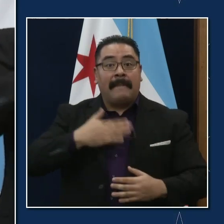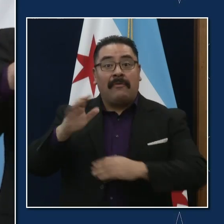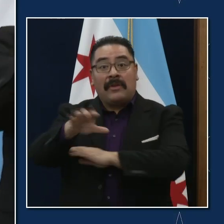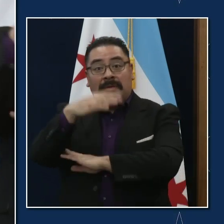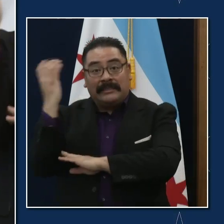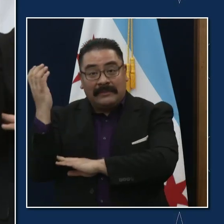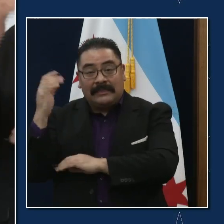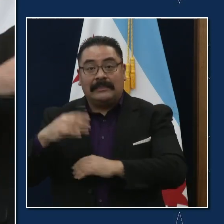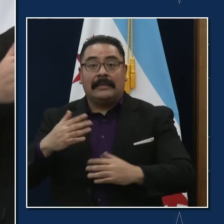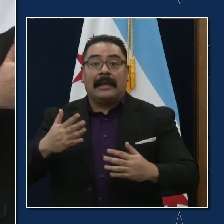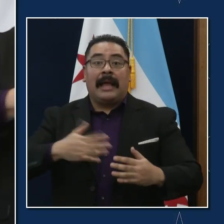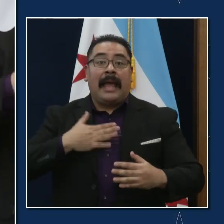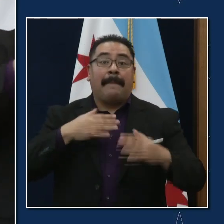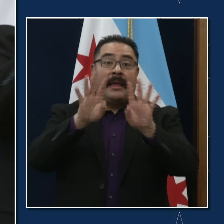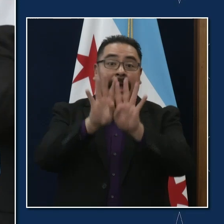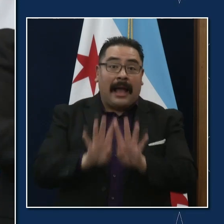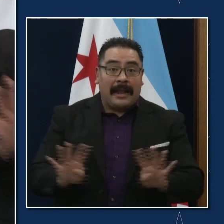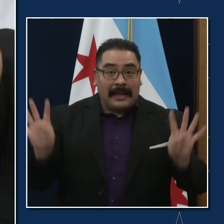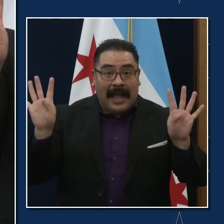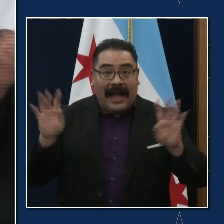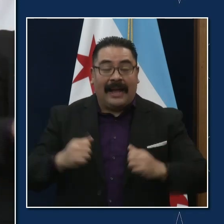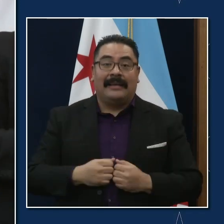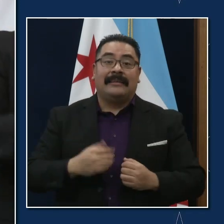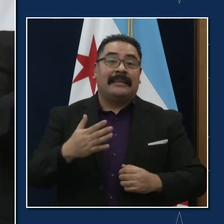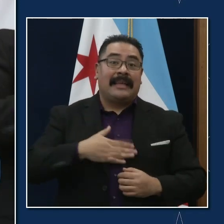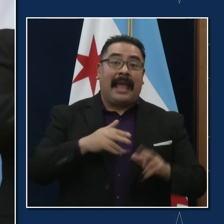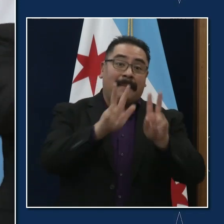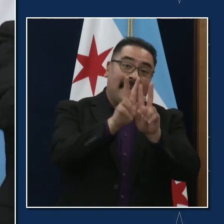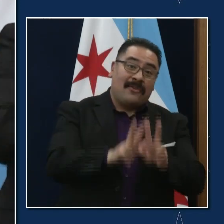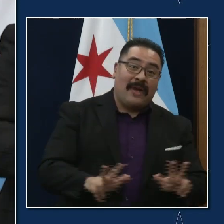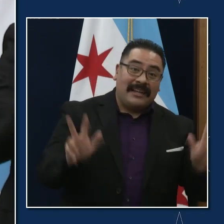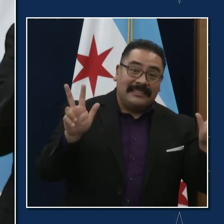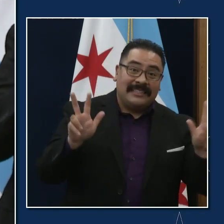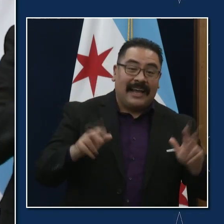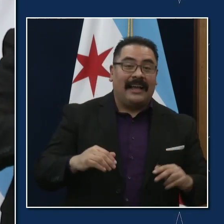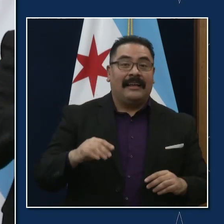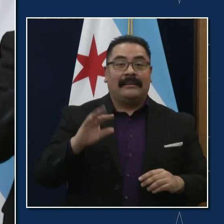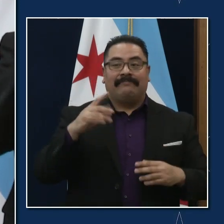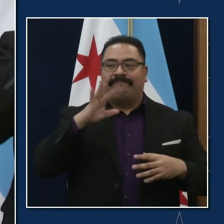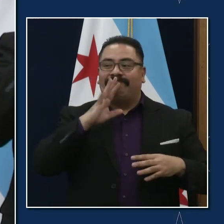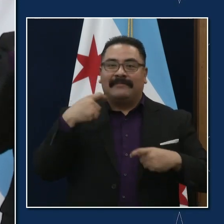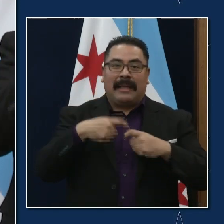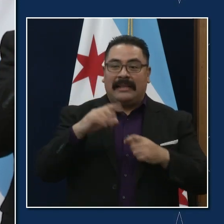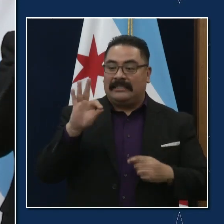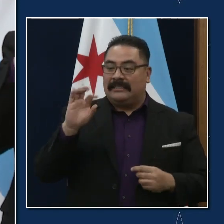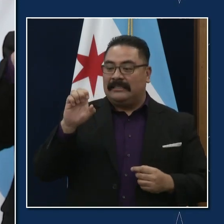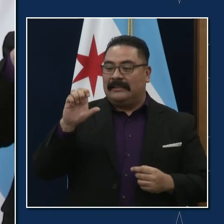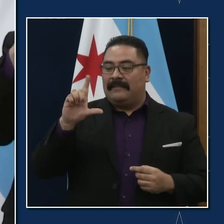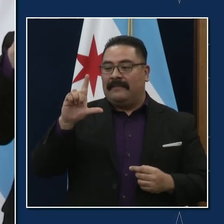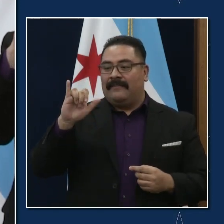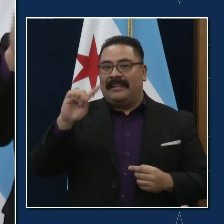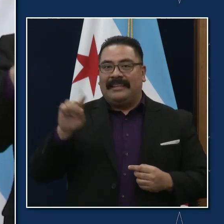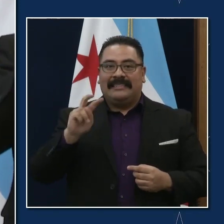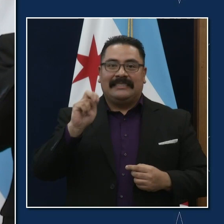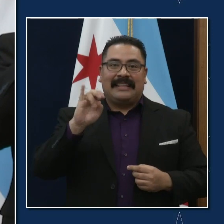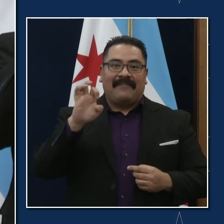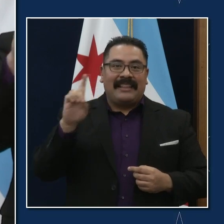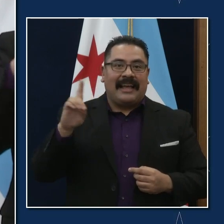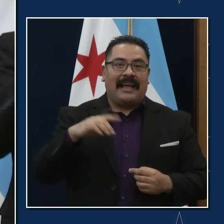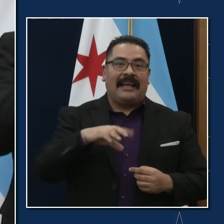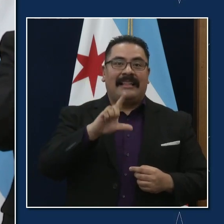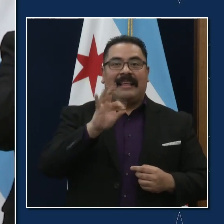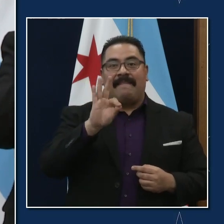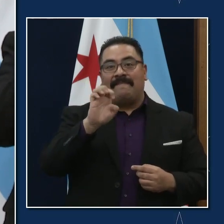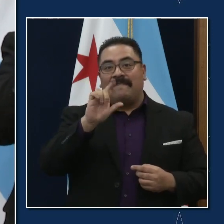Christmas, Happy Hanukkah, Happy Kwanzaa, Feliz Navidad, Feliz